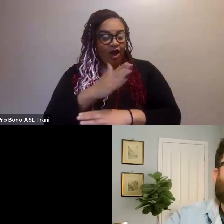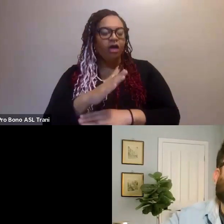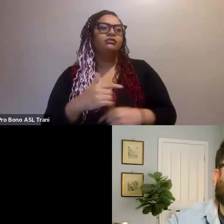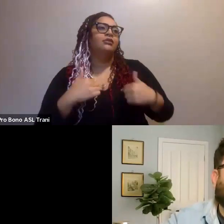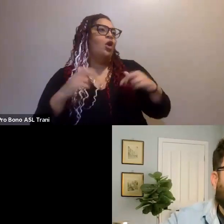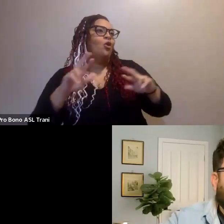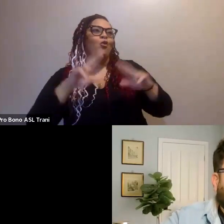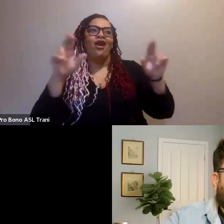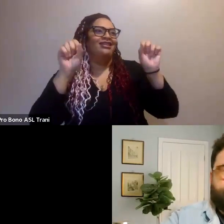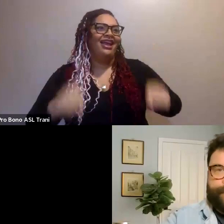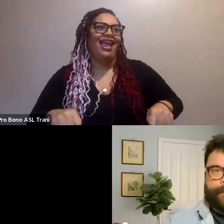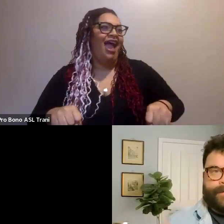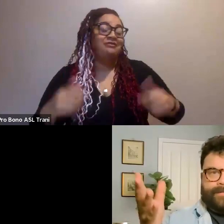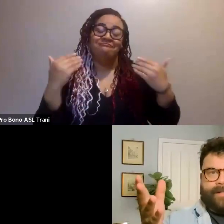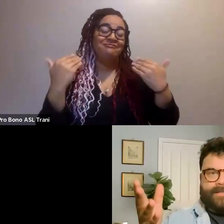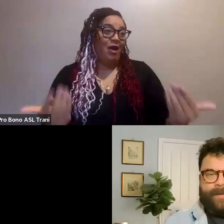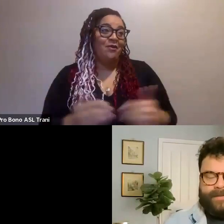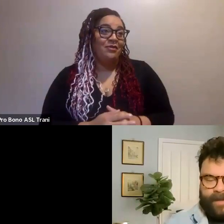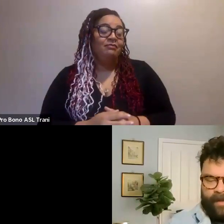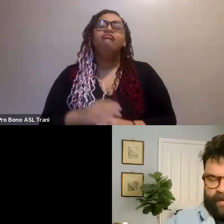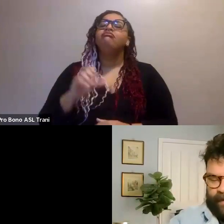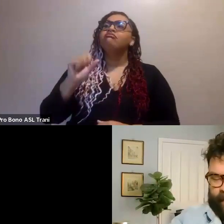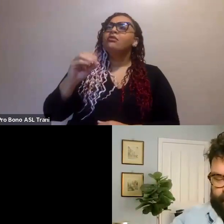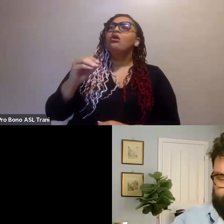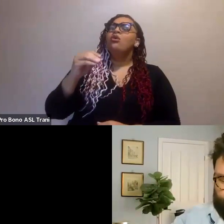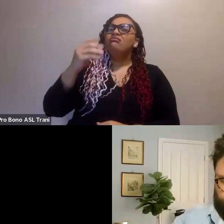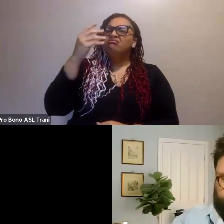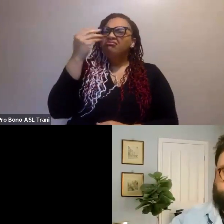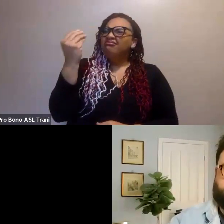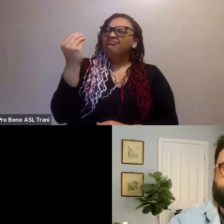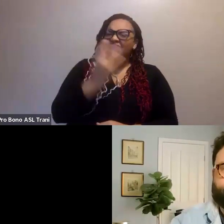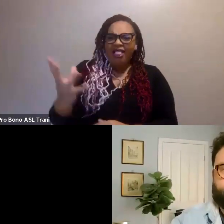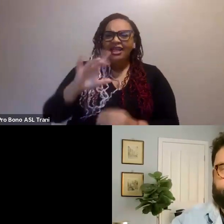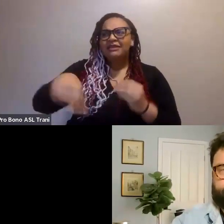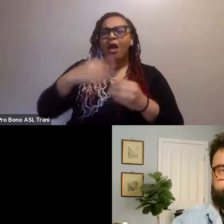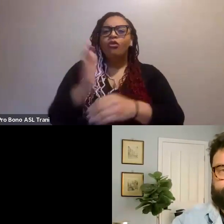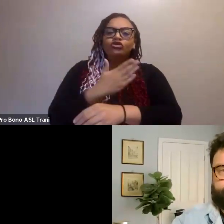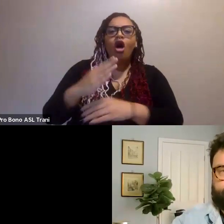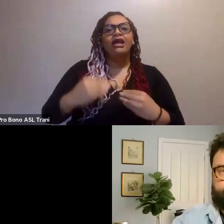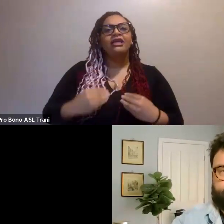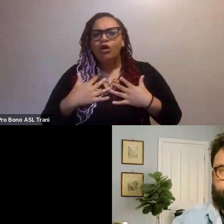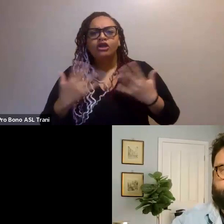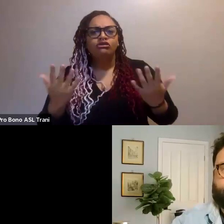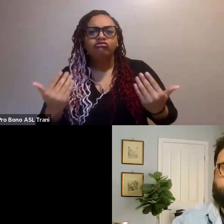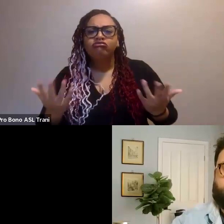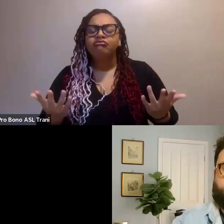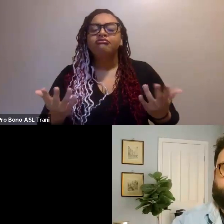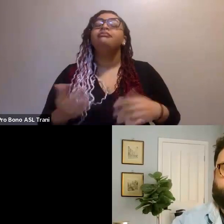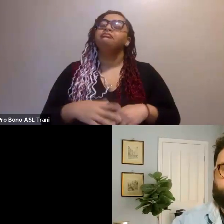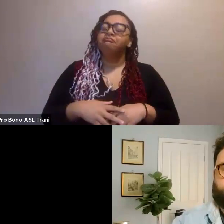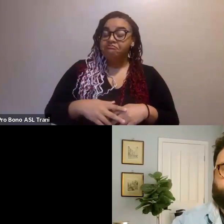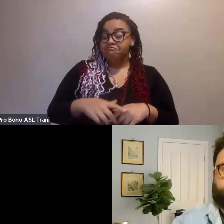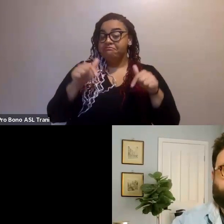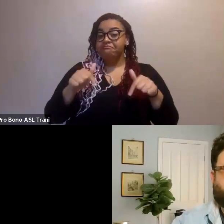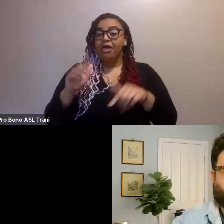be. Let's go. So tell us about the song and the inspiration for it. Yeah, so this song